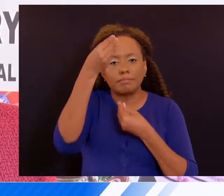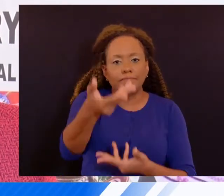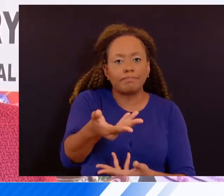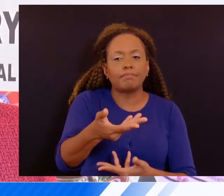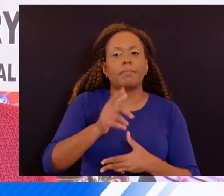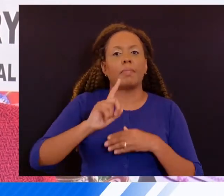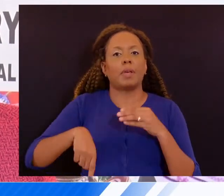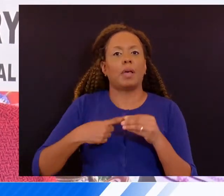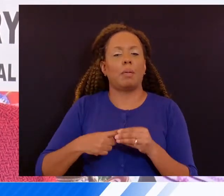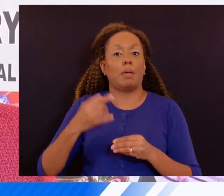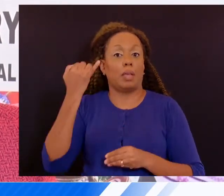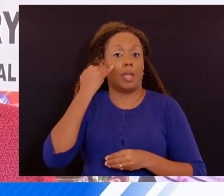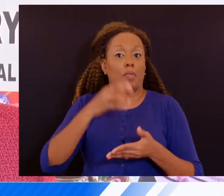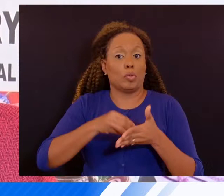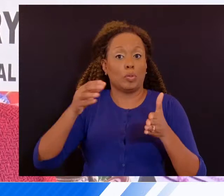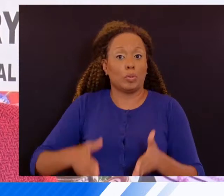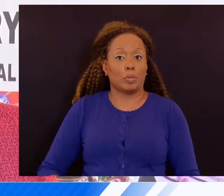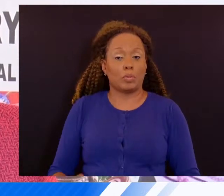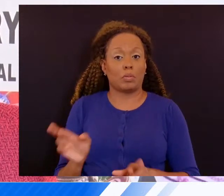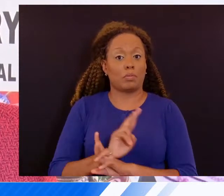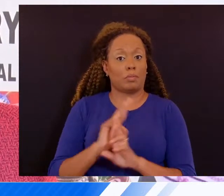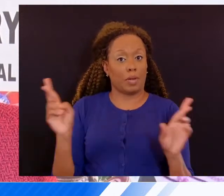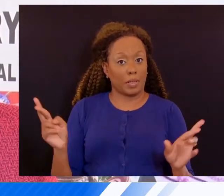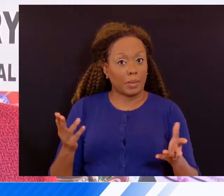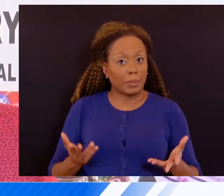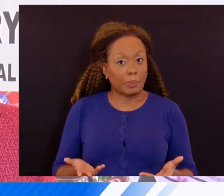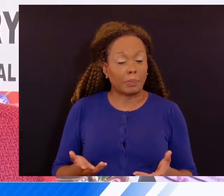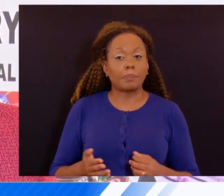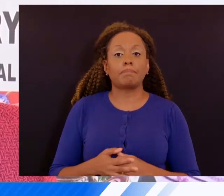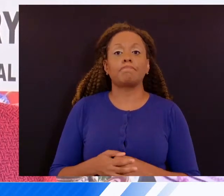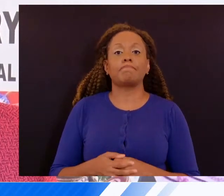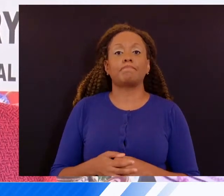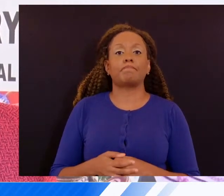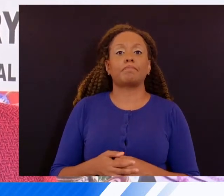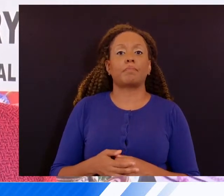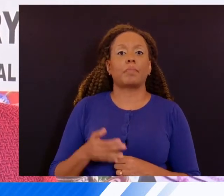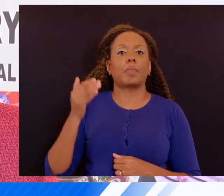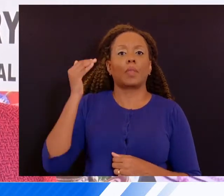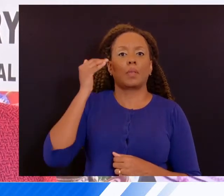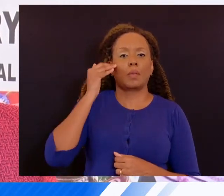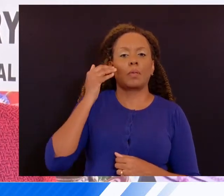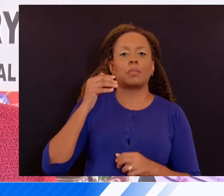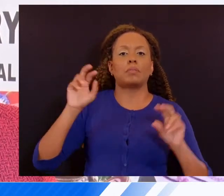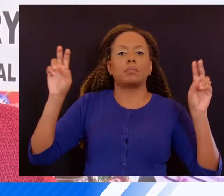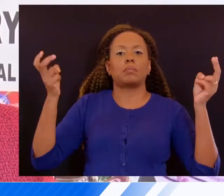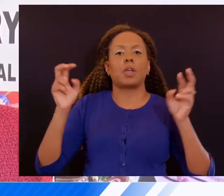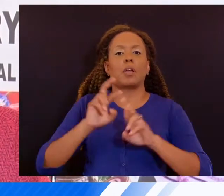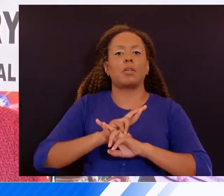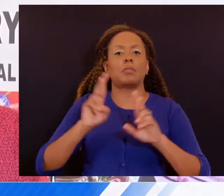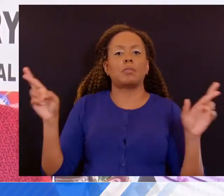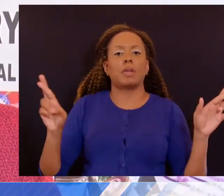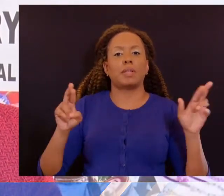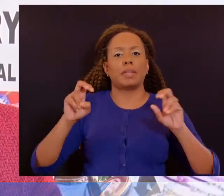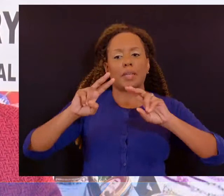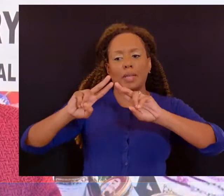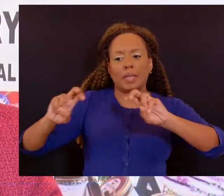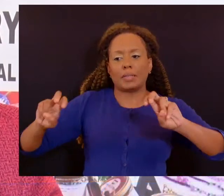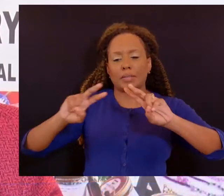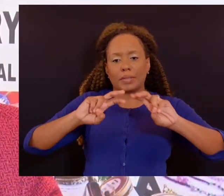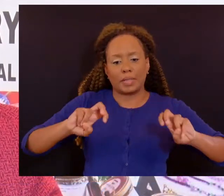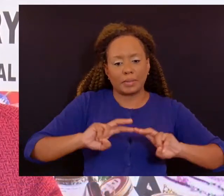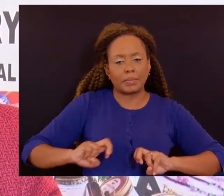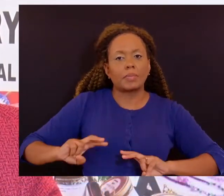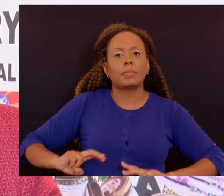the readiness that we would have, the BSSE readiness assessment that would have been conducted. The